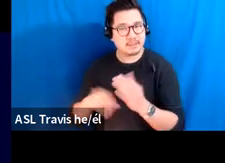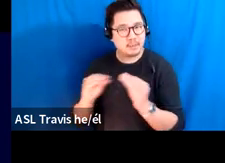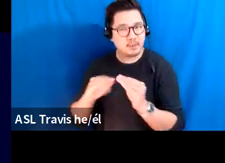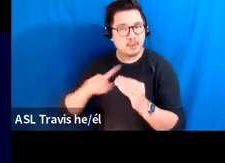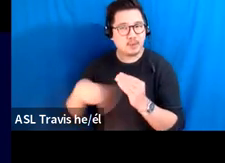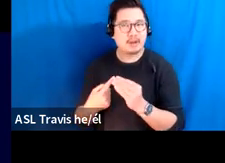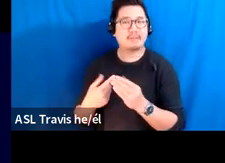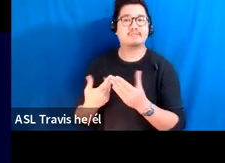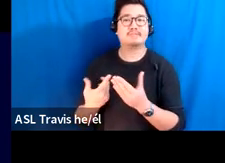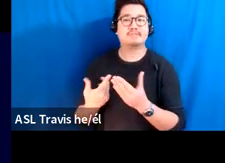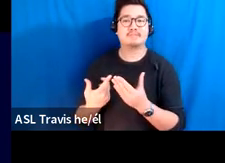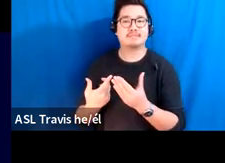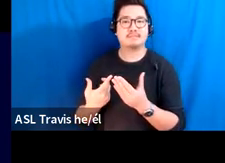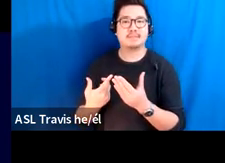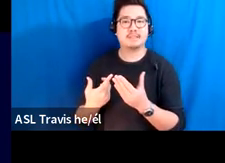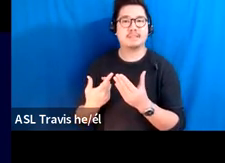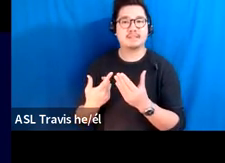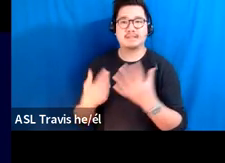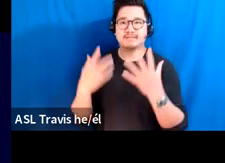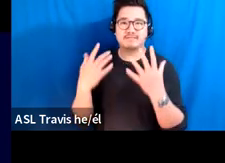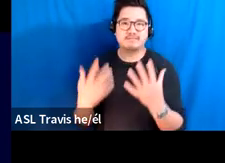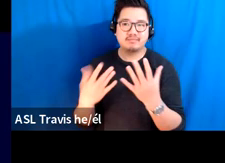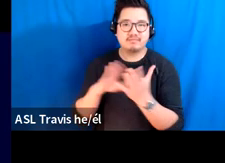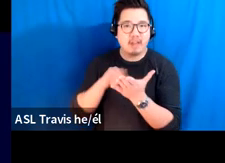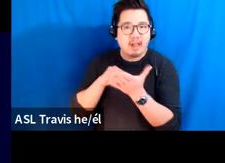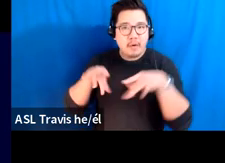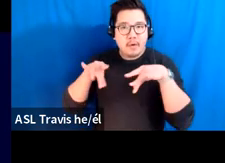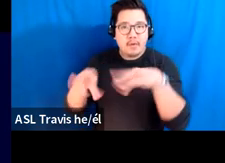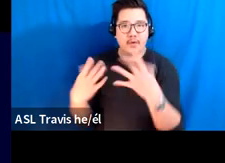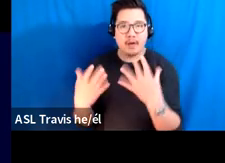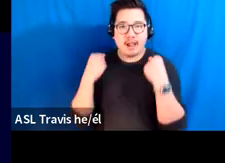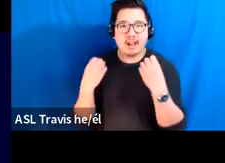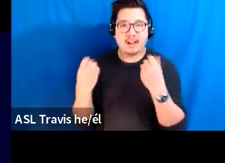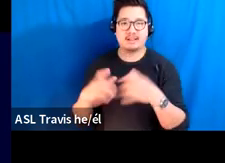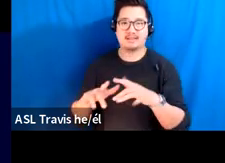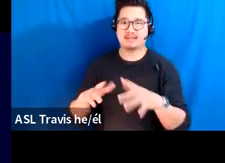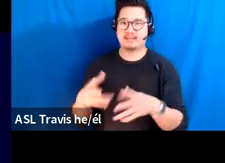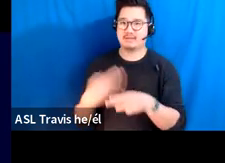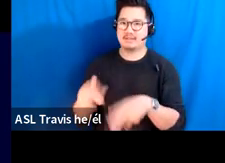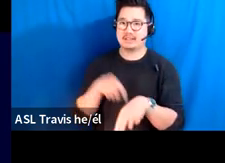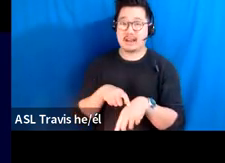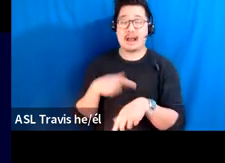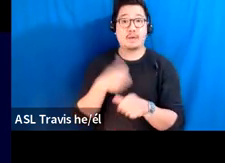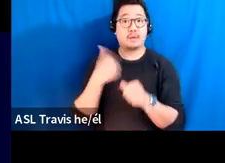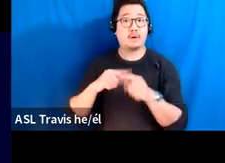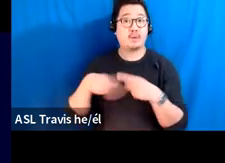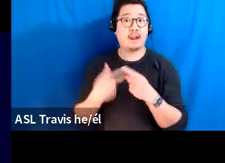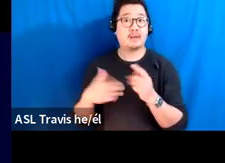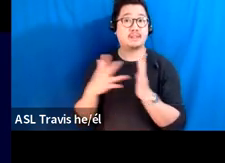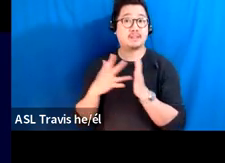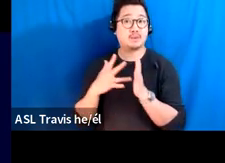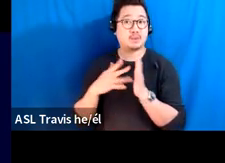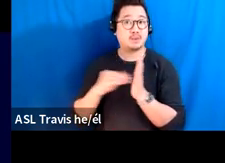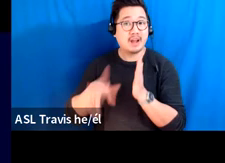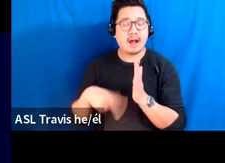consuming a lot in a short amount of time i remember as a freshman in college having to consume a lot of